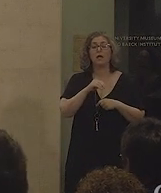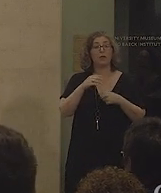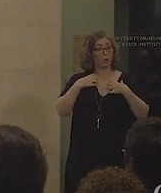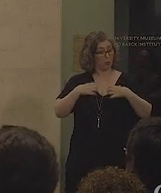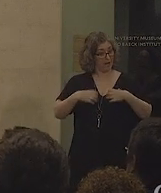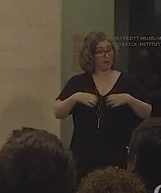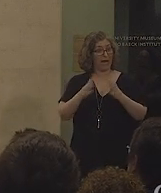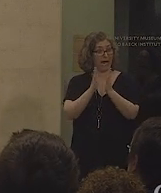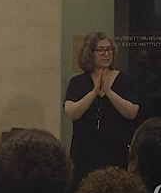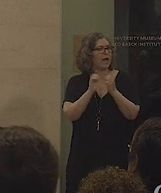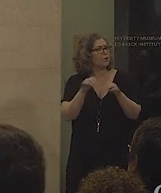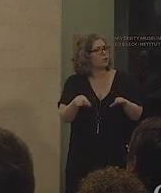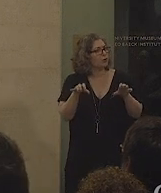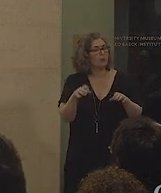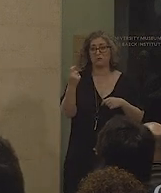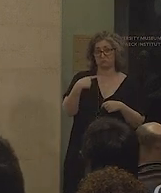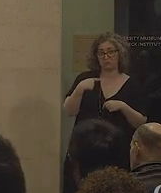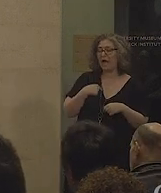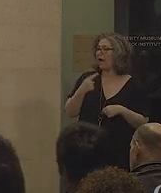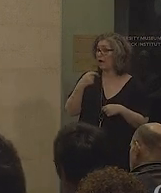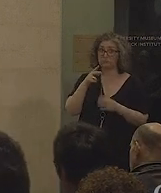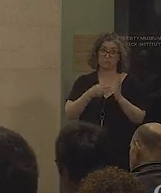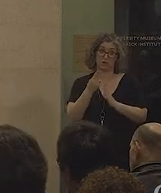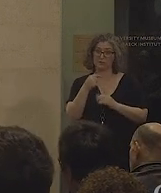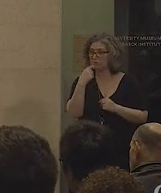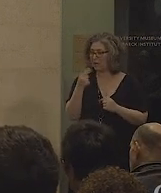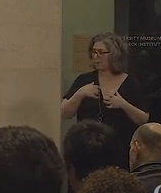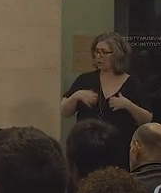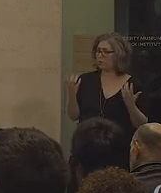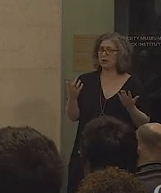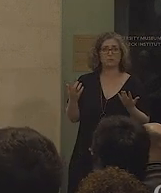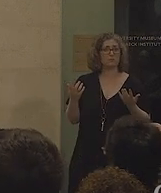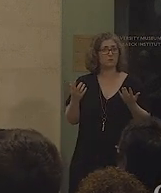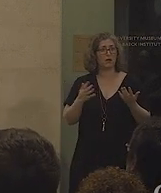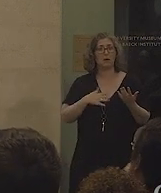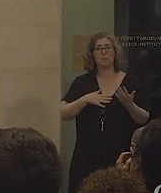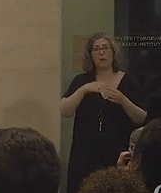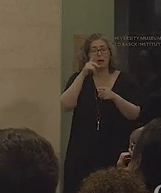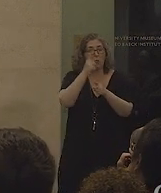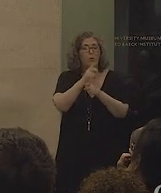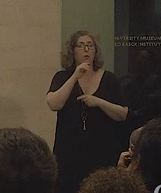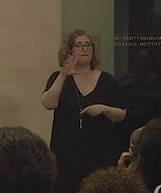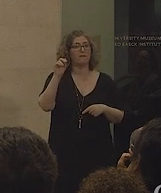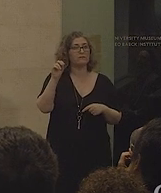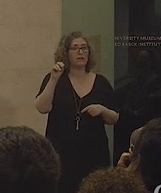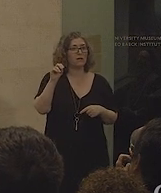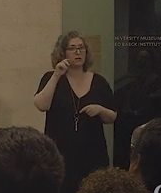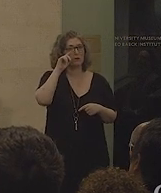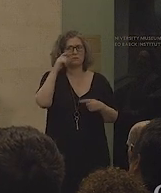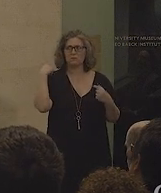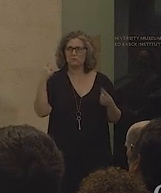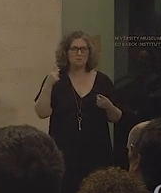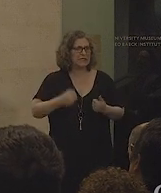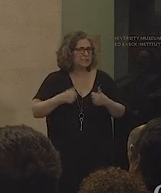us how we were doing. And I was honest. I told the rabbi I was angry that my 50-year-old brother, who has spent his life